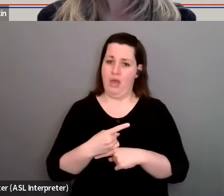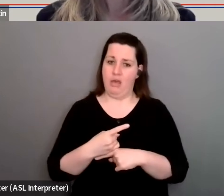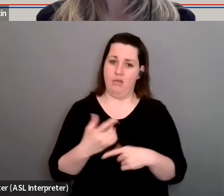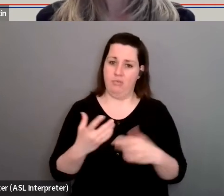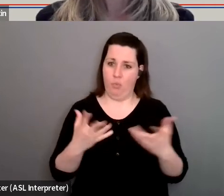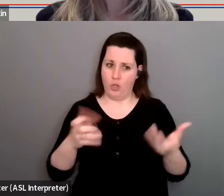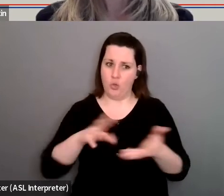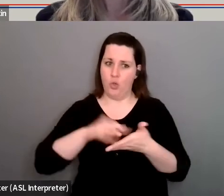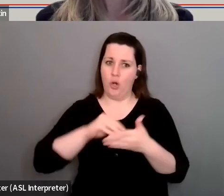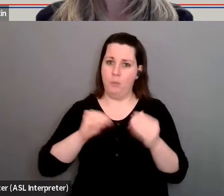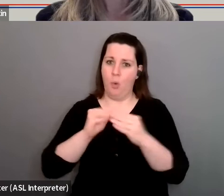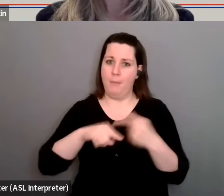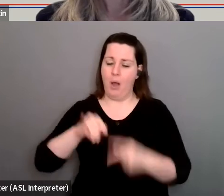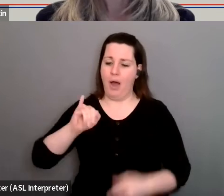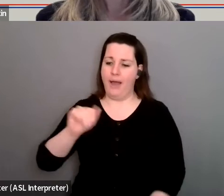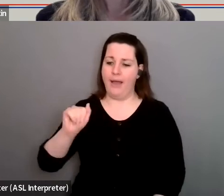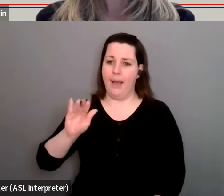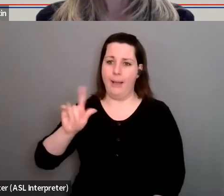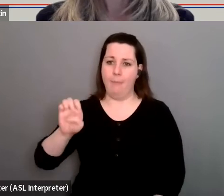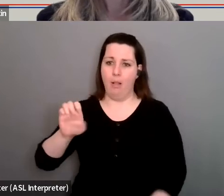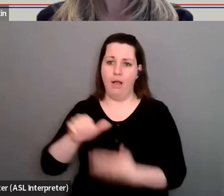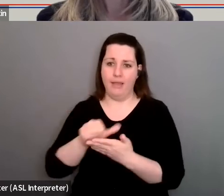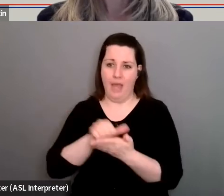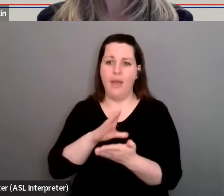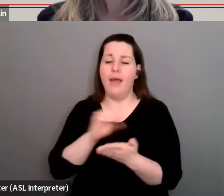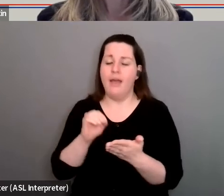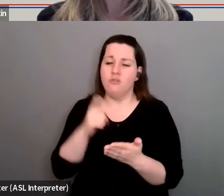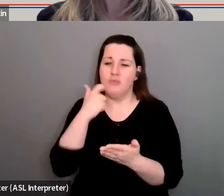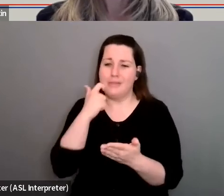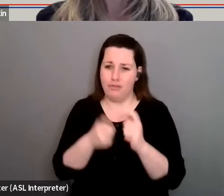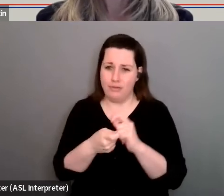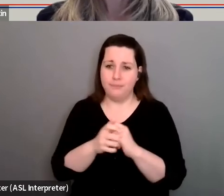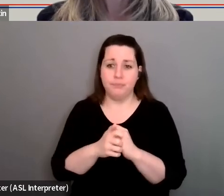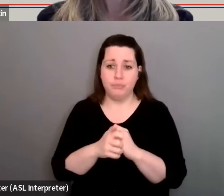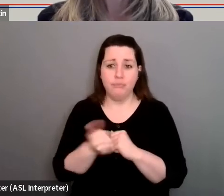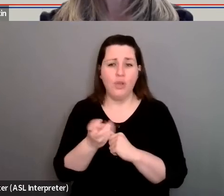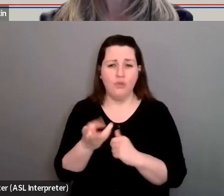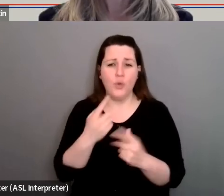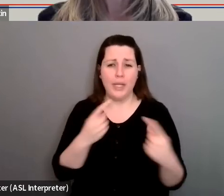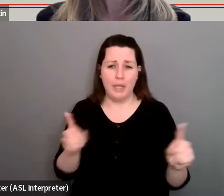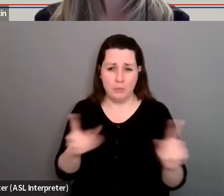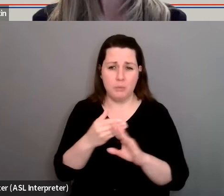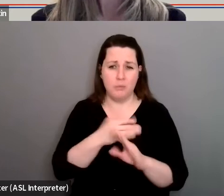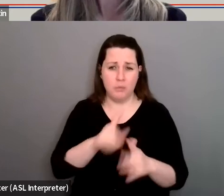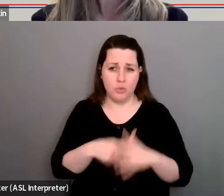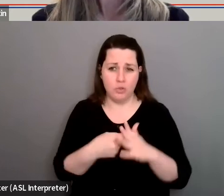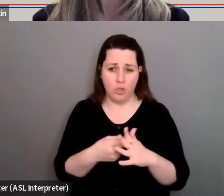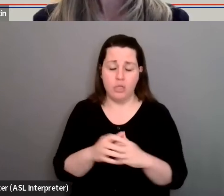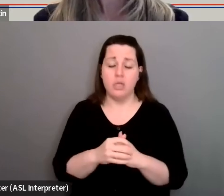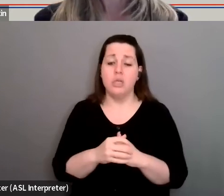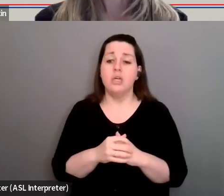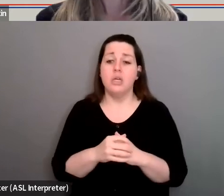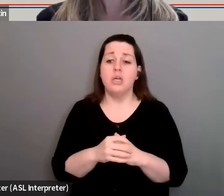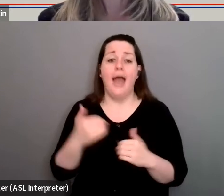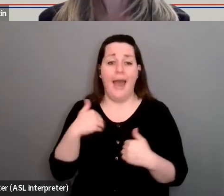learn more about the IAble account and some recent changes. Just a couple of housekeeping things before we get started. There is